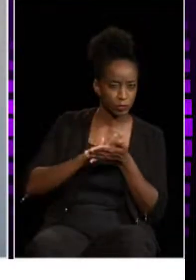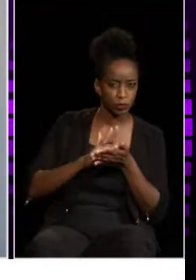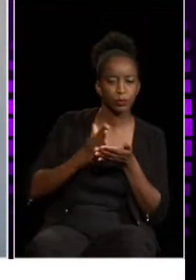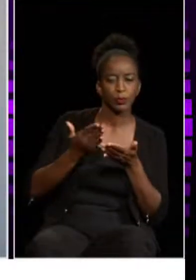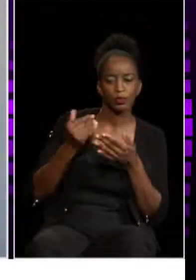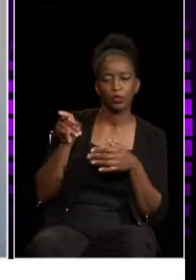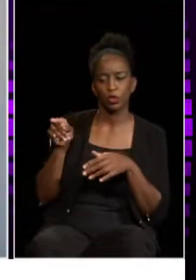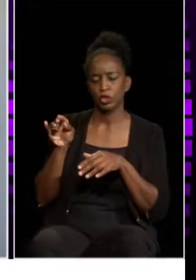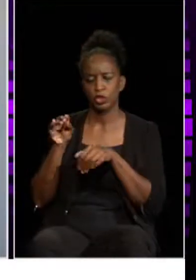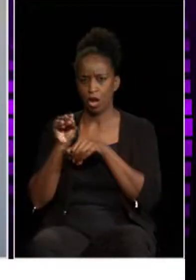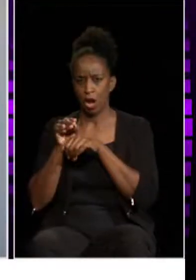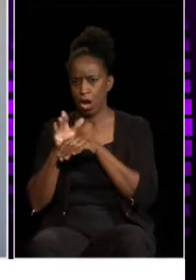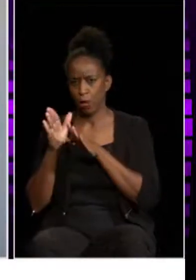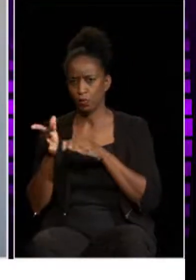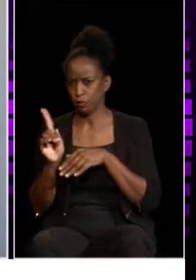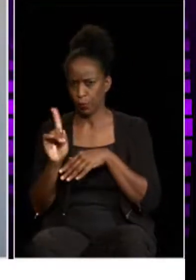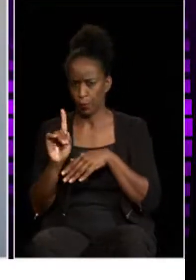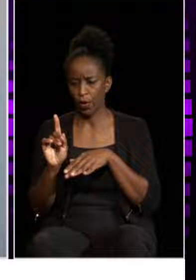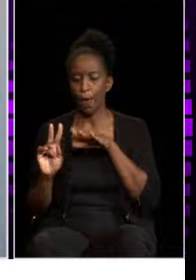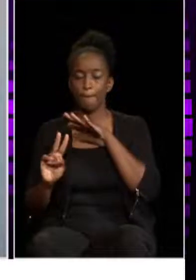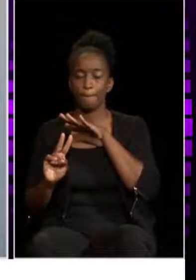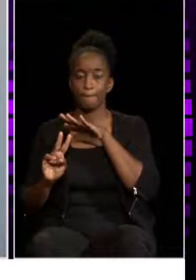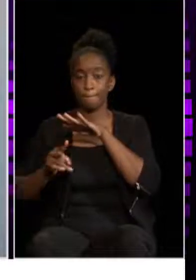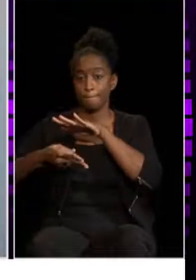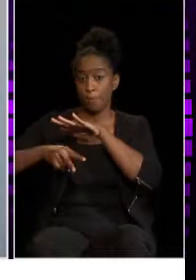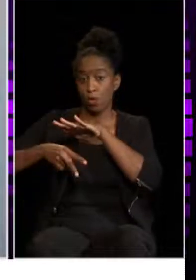this because